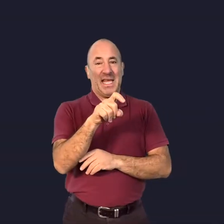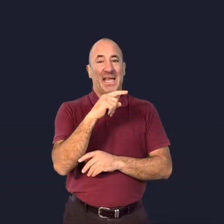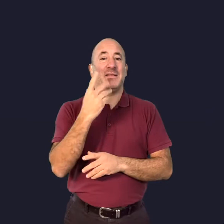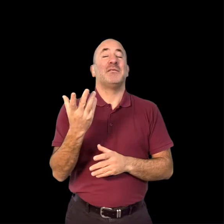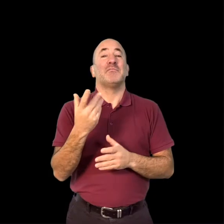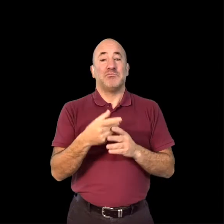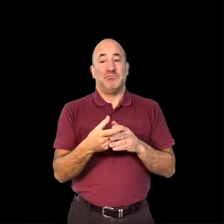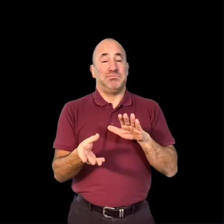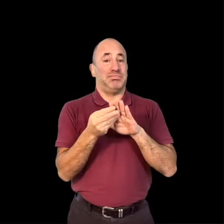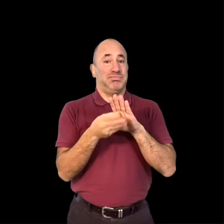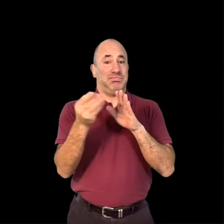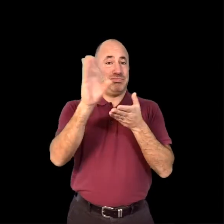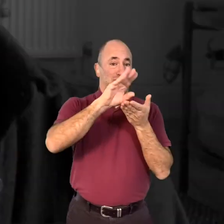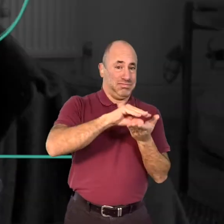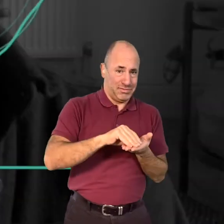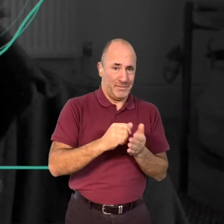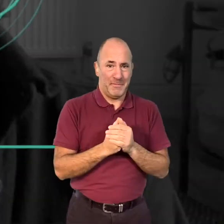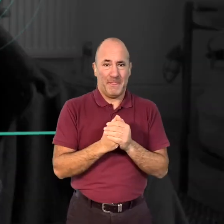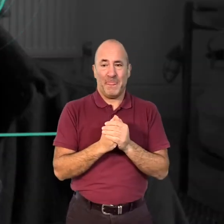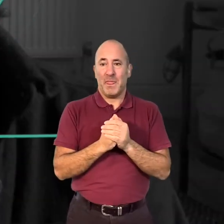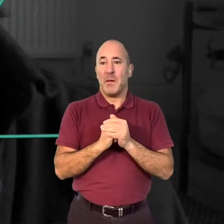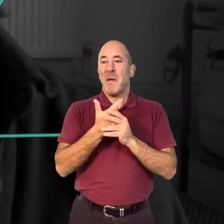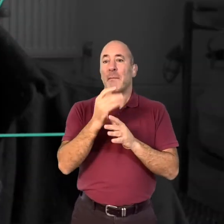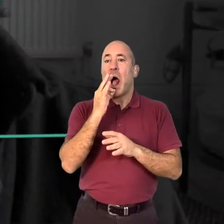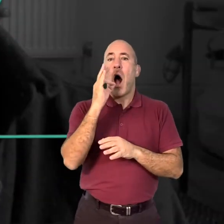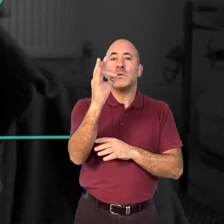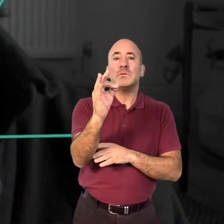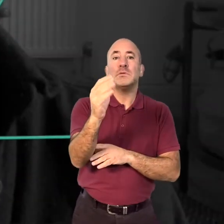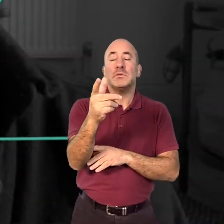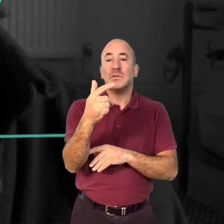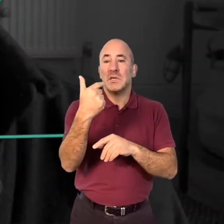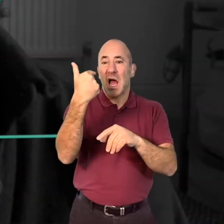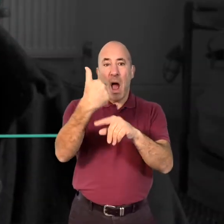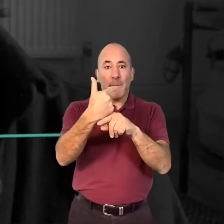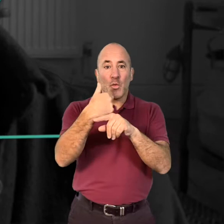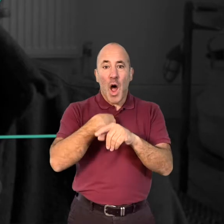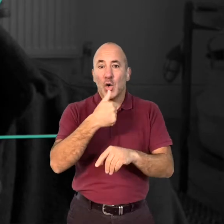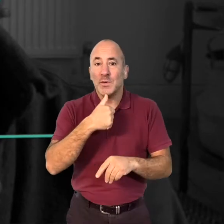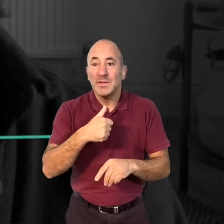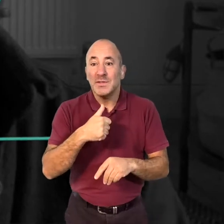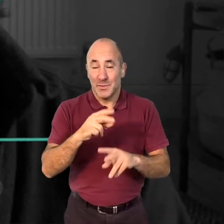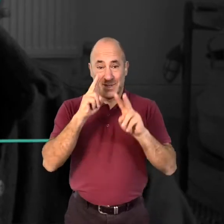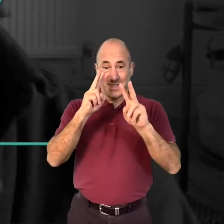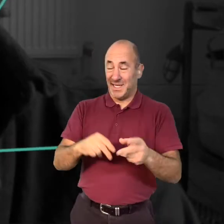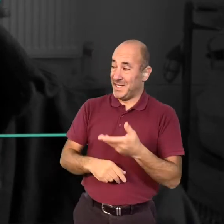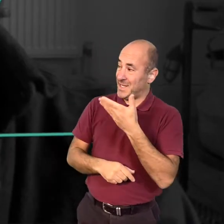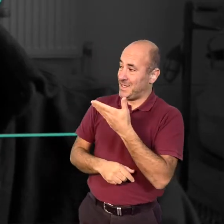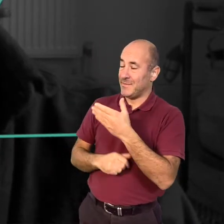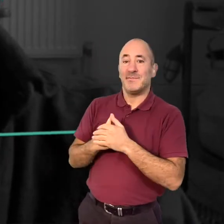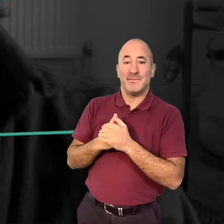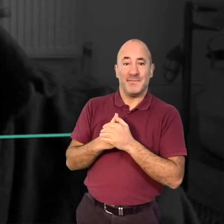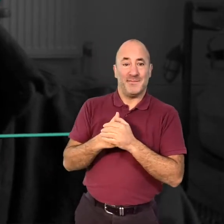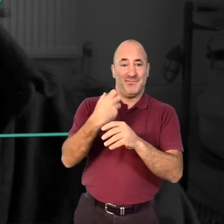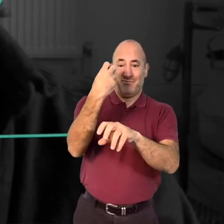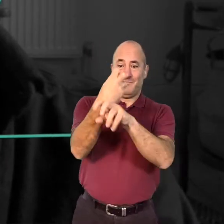load up, and it might ask you to use your camera, because you can see here my face